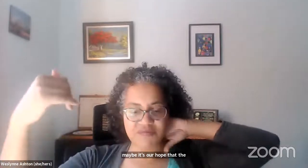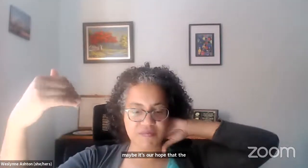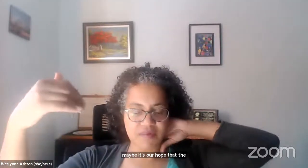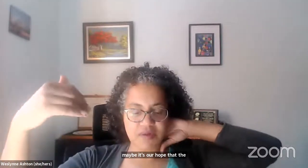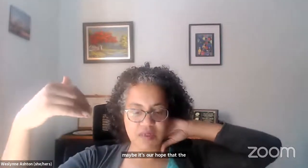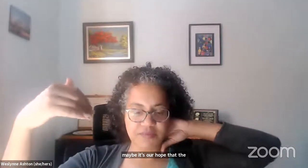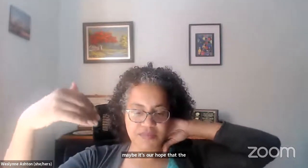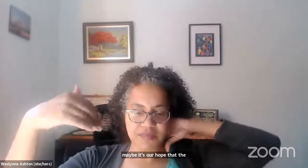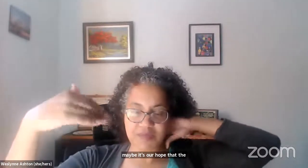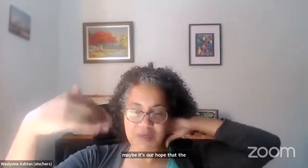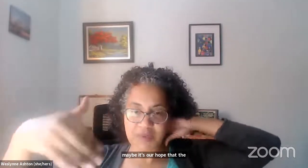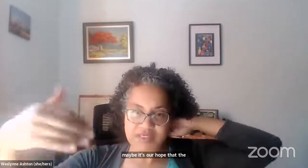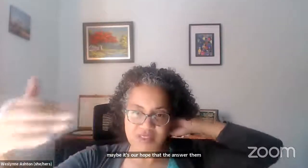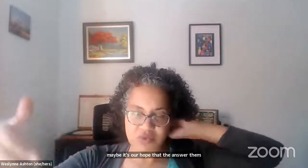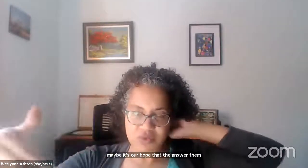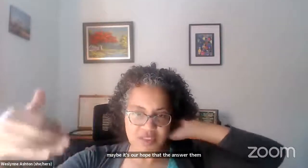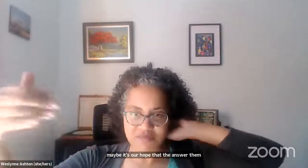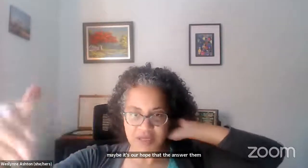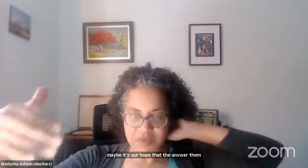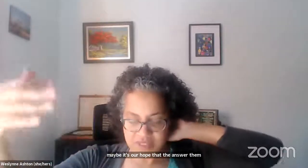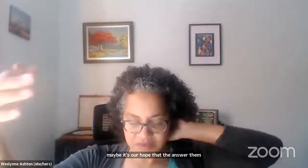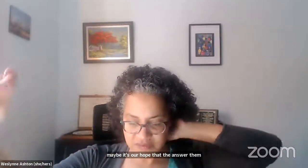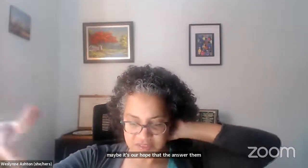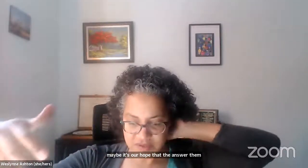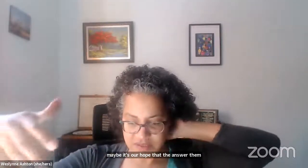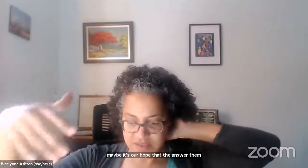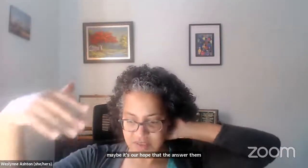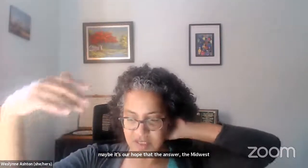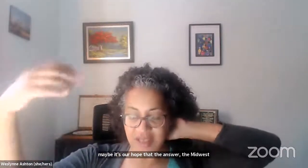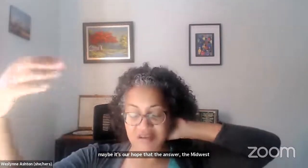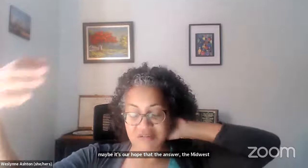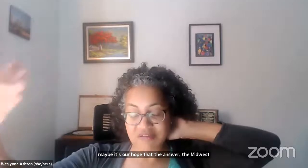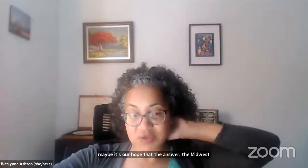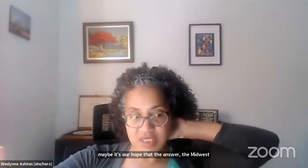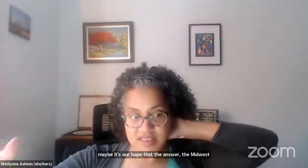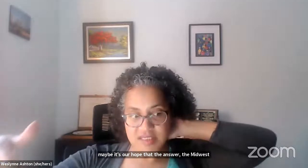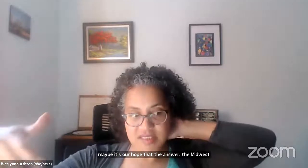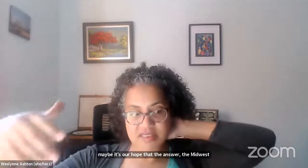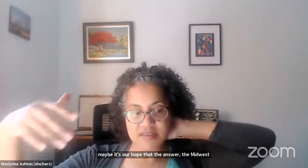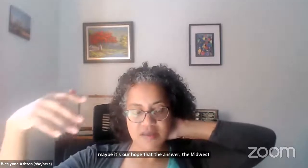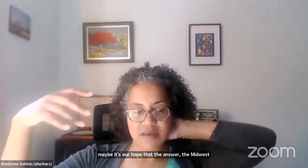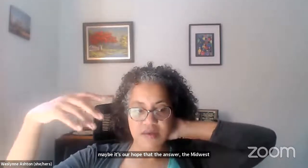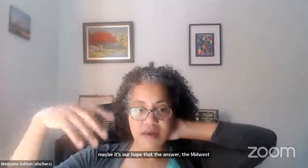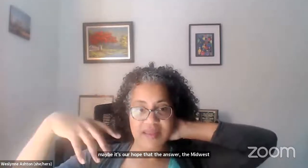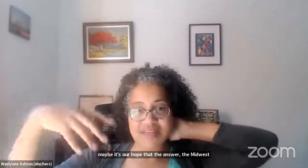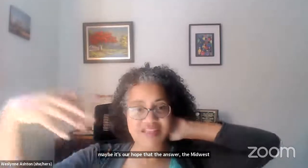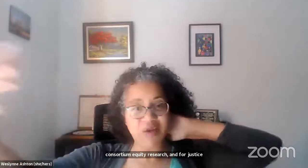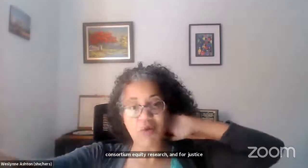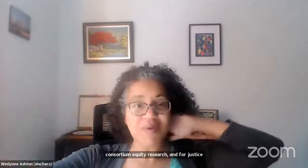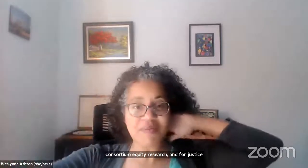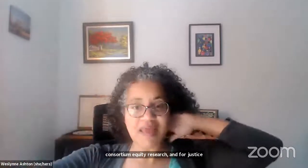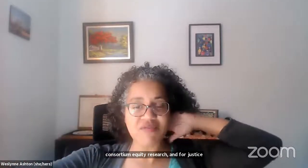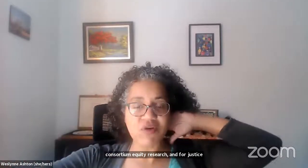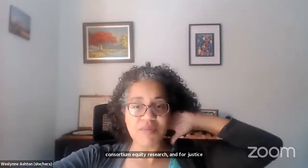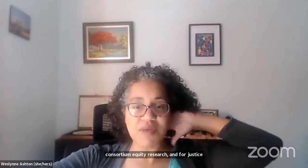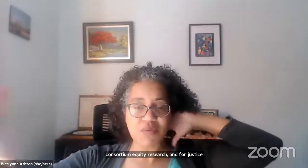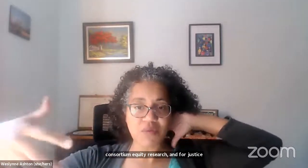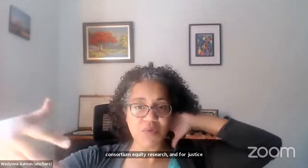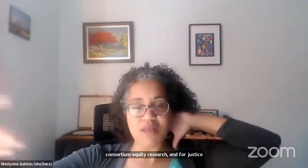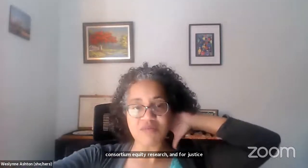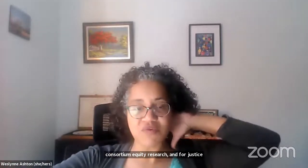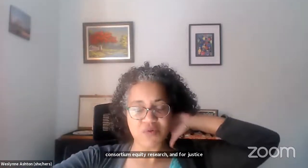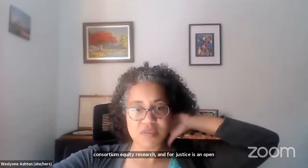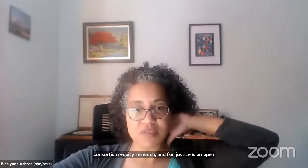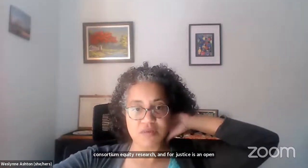MSERF, the Midwest Consortium for Equity Research and Food Justice, is an open platform, and